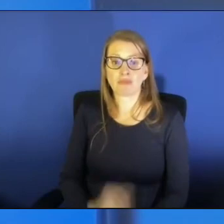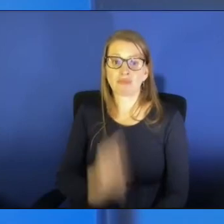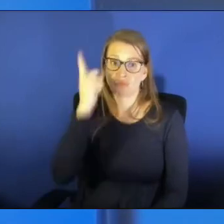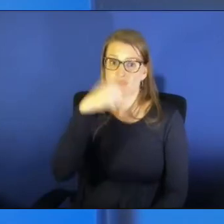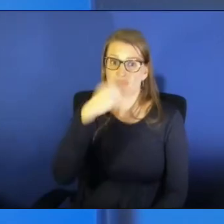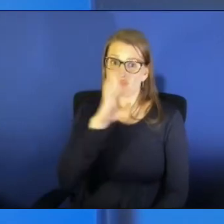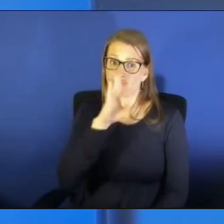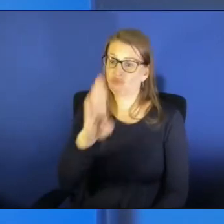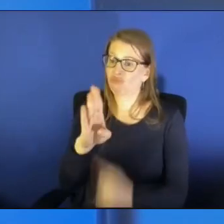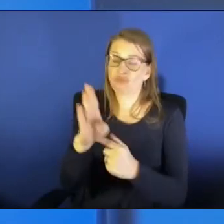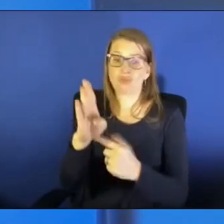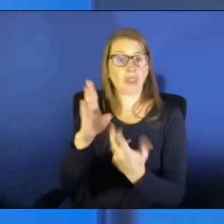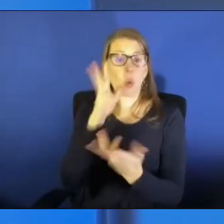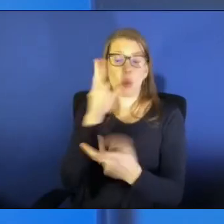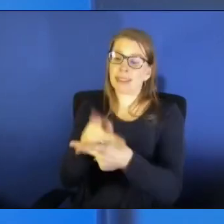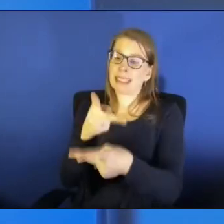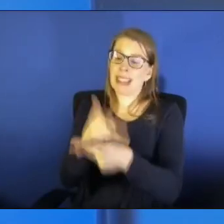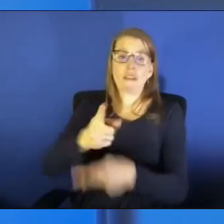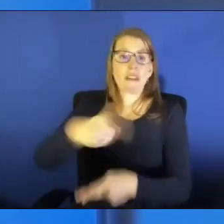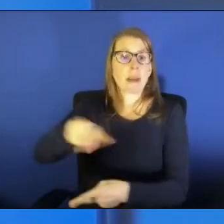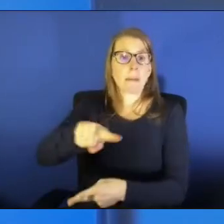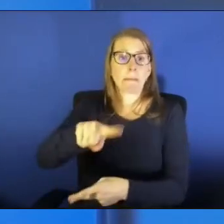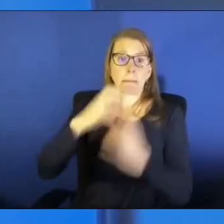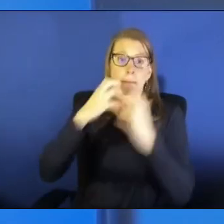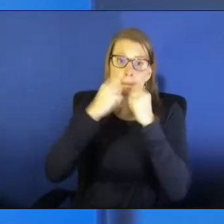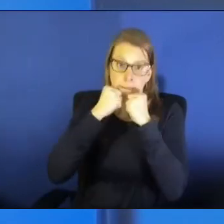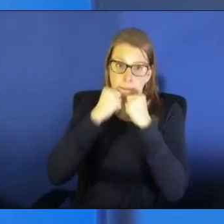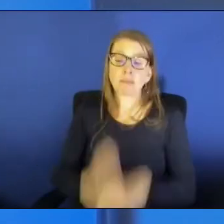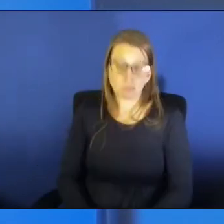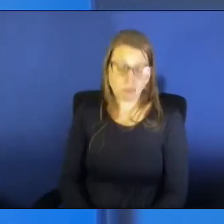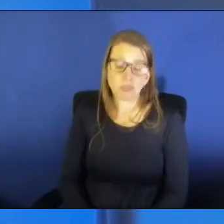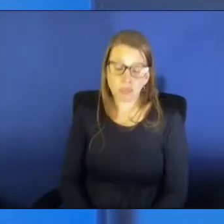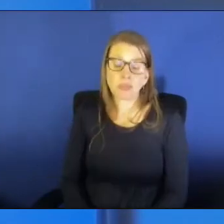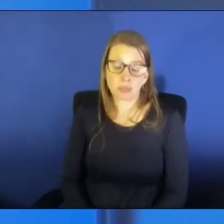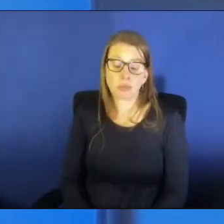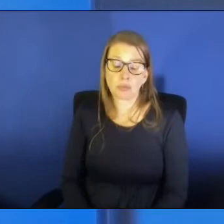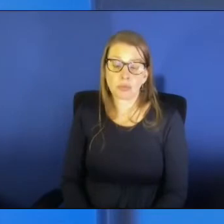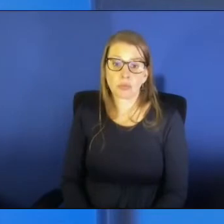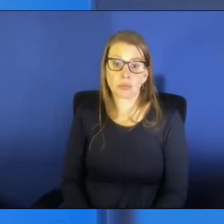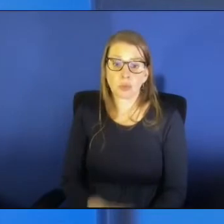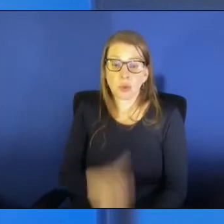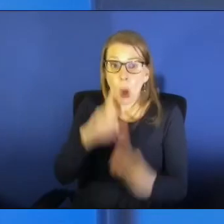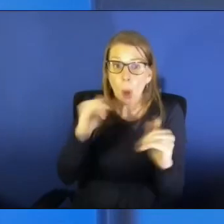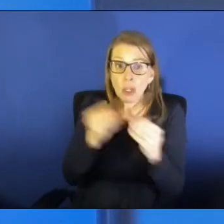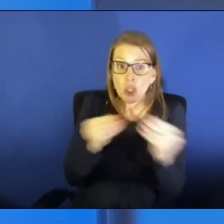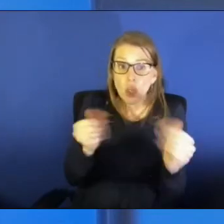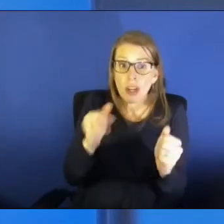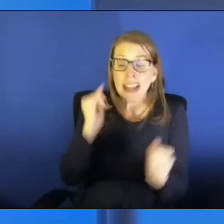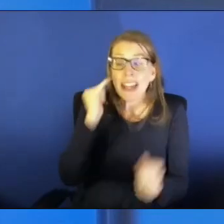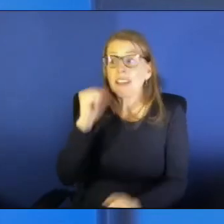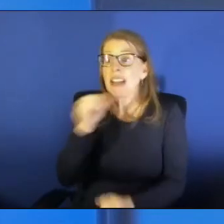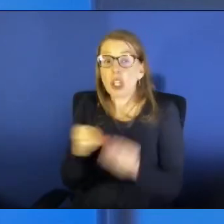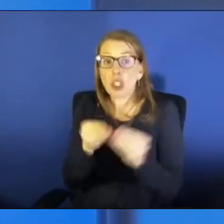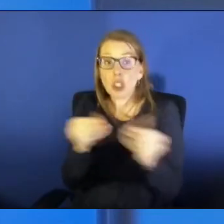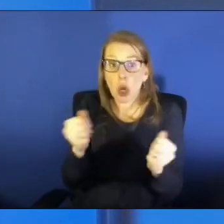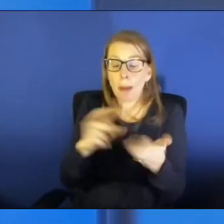them and that we're hopefully going to be able to cure, and if not cure, push their disease down the